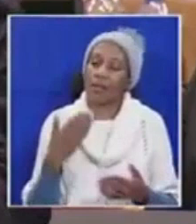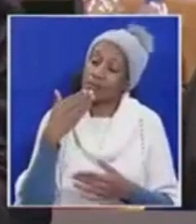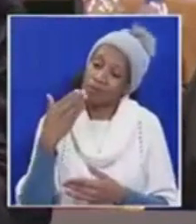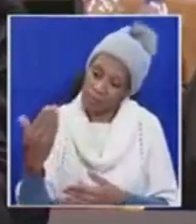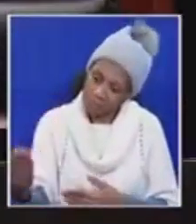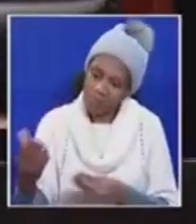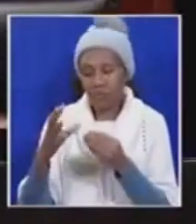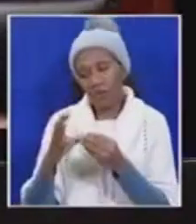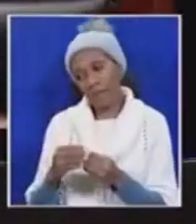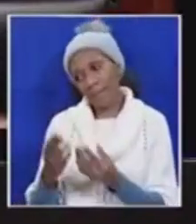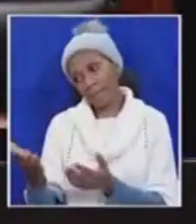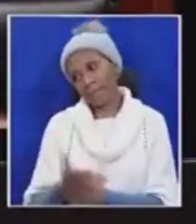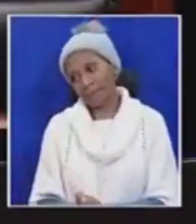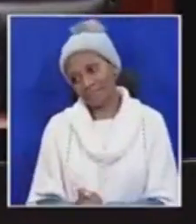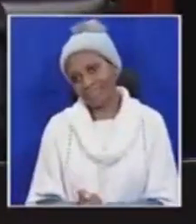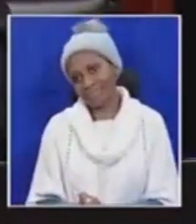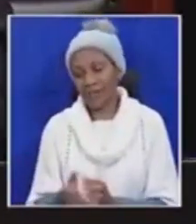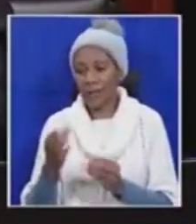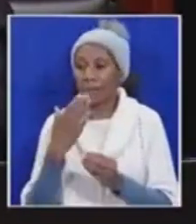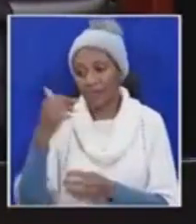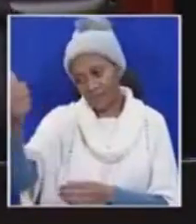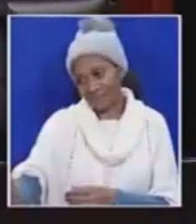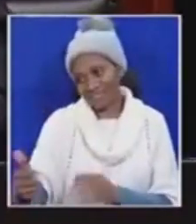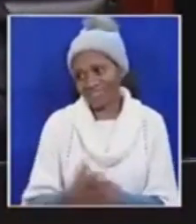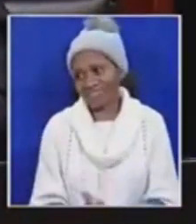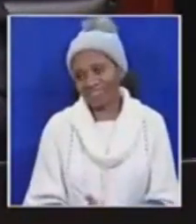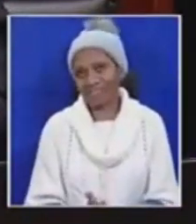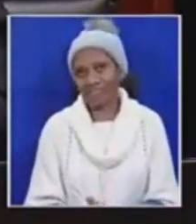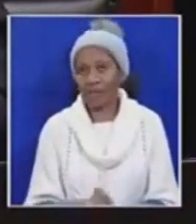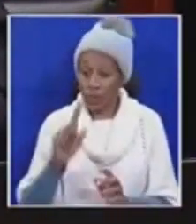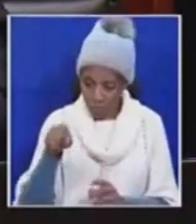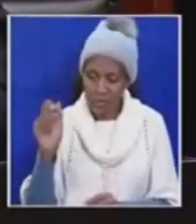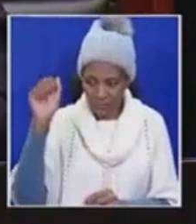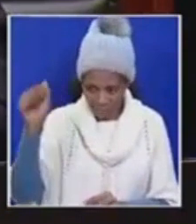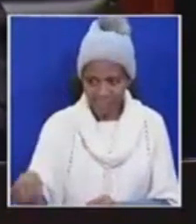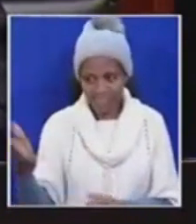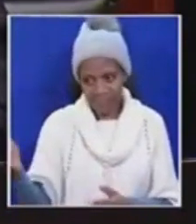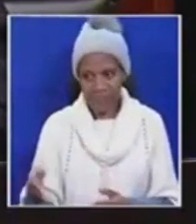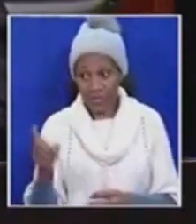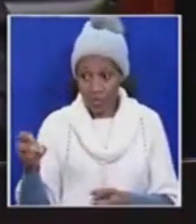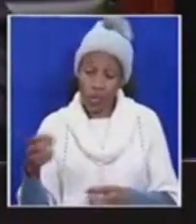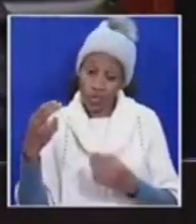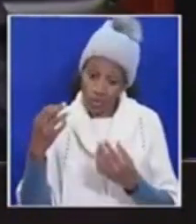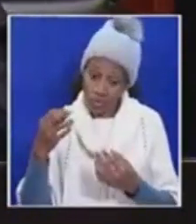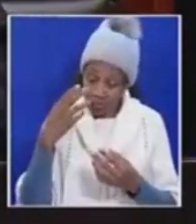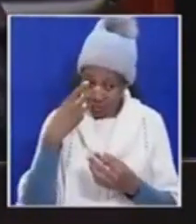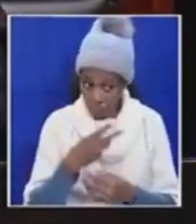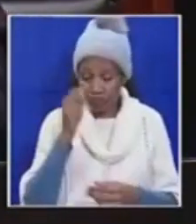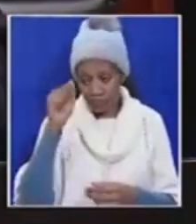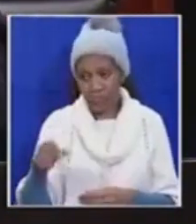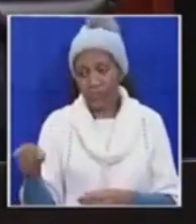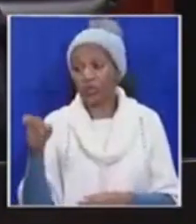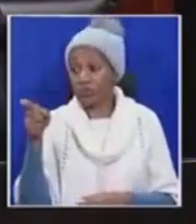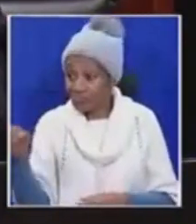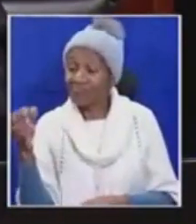Honourable Member. Order, Honourable Waters, take your seat. Correctly so, in your analysis, you said a